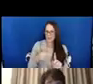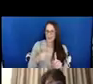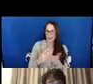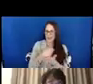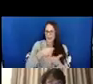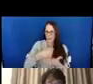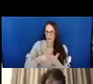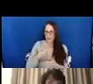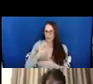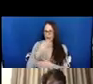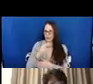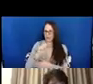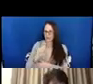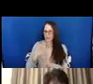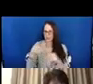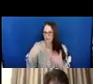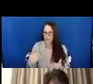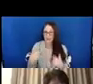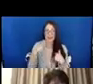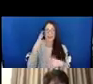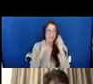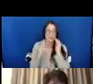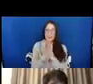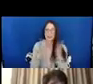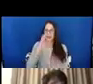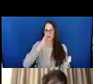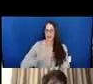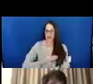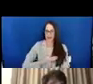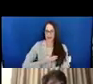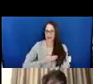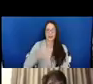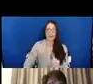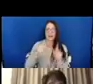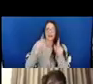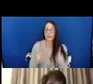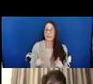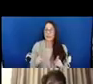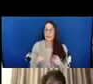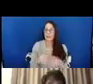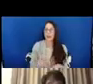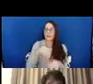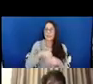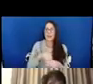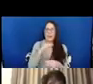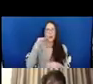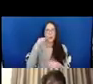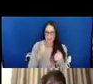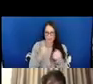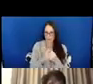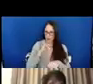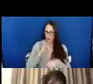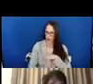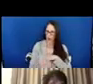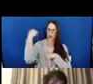experienced a lot of neglect. This participant lost their in-home support workers early in the pandemic for over